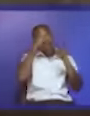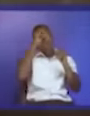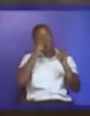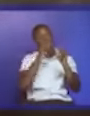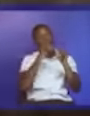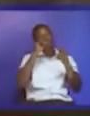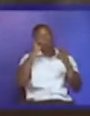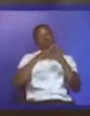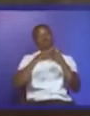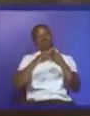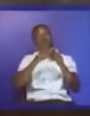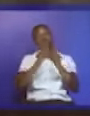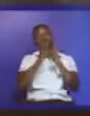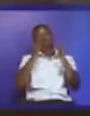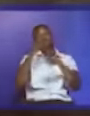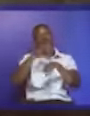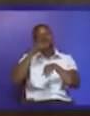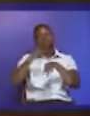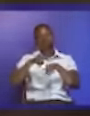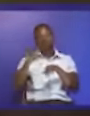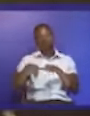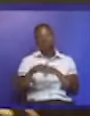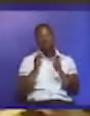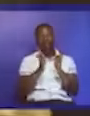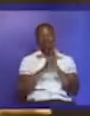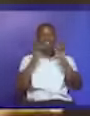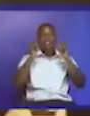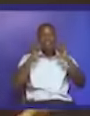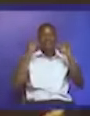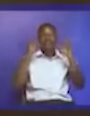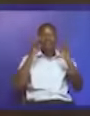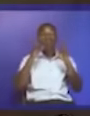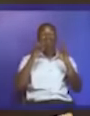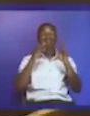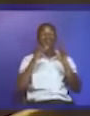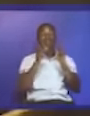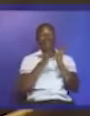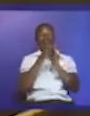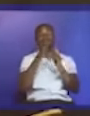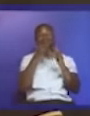Hallelujah. Jesus said a lot about prayer.